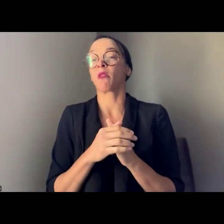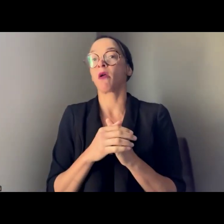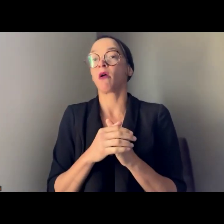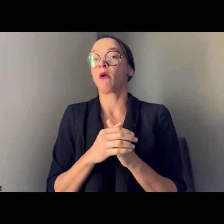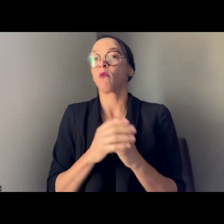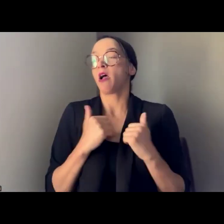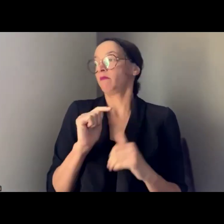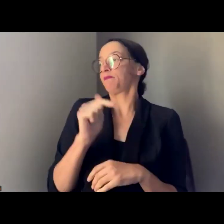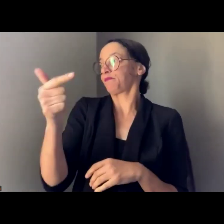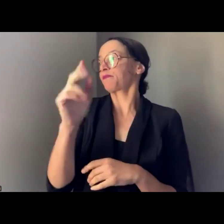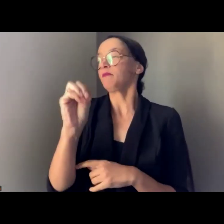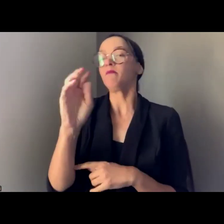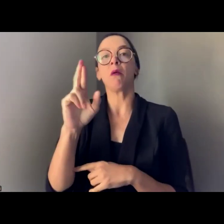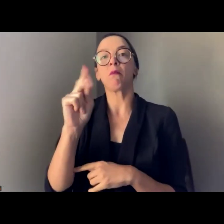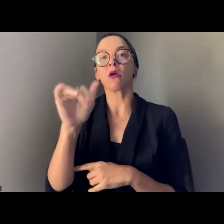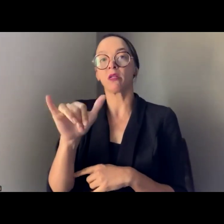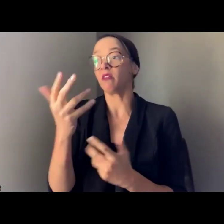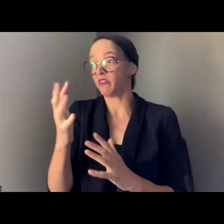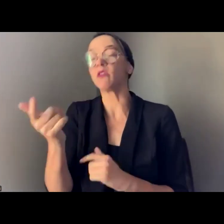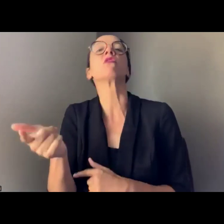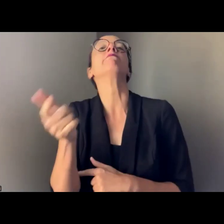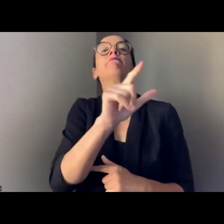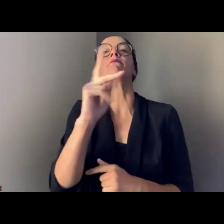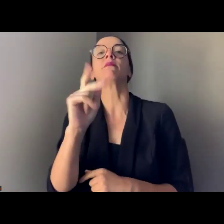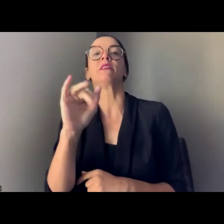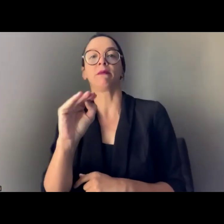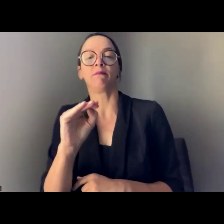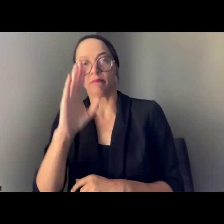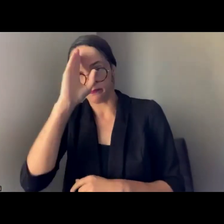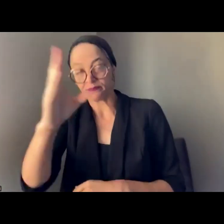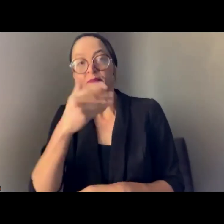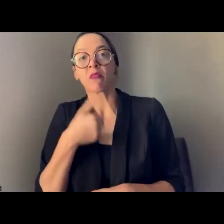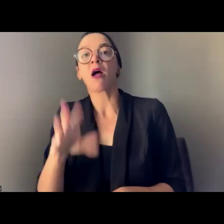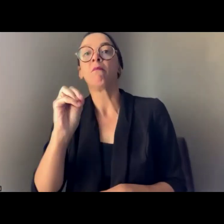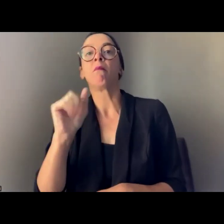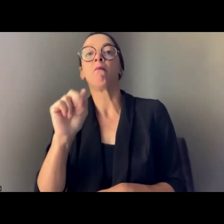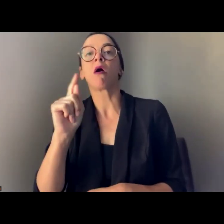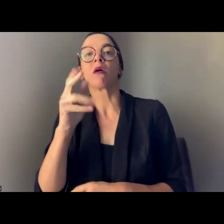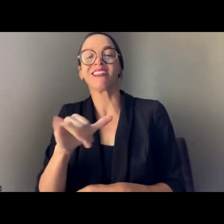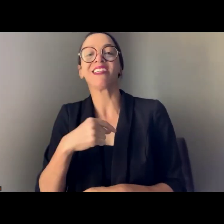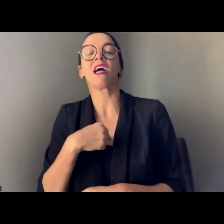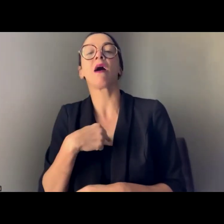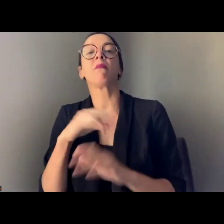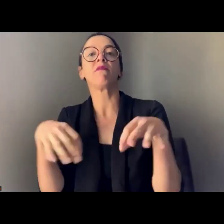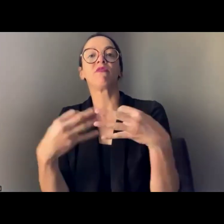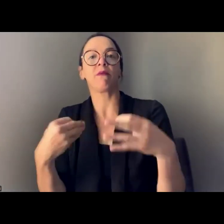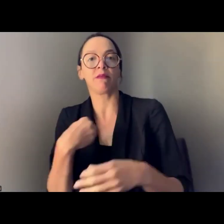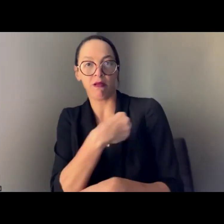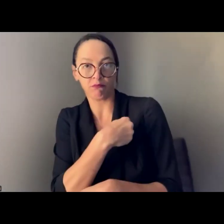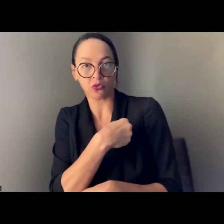a father and family member, and also with CDCAN, California Disability Aging Community Action Network. First of all,